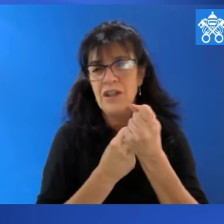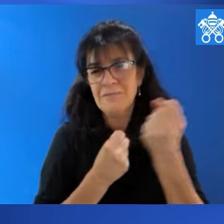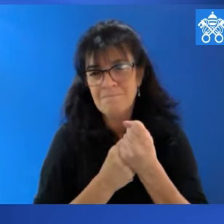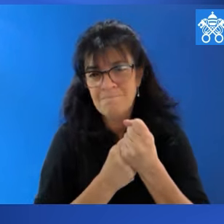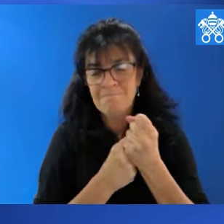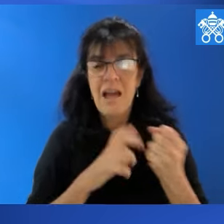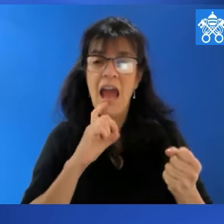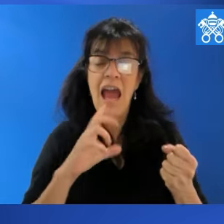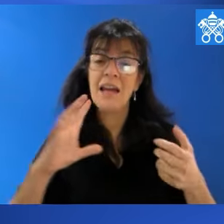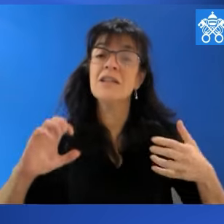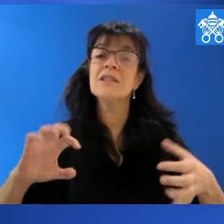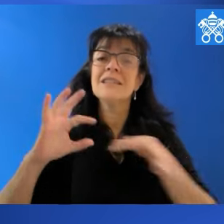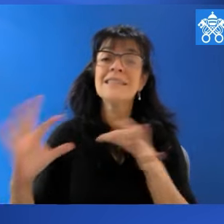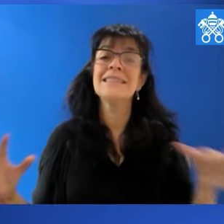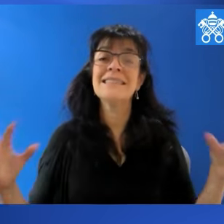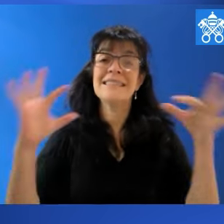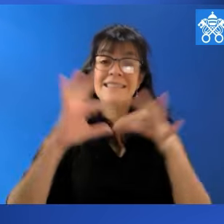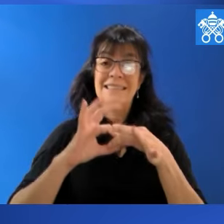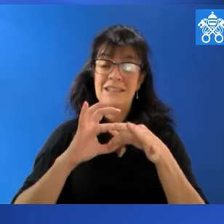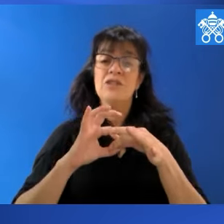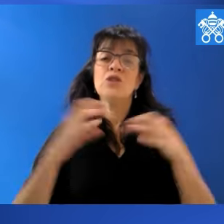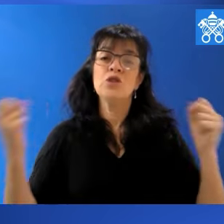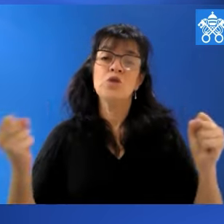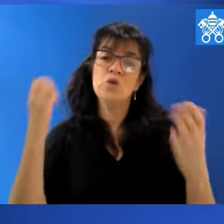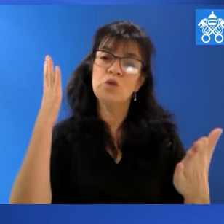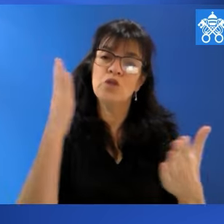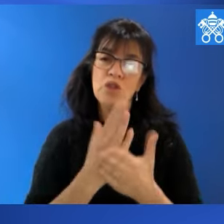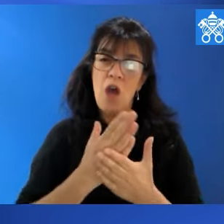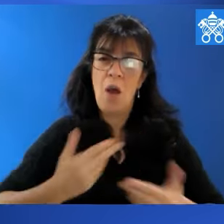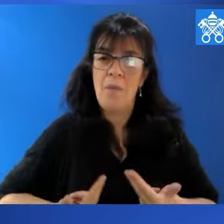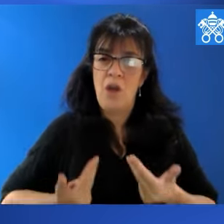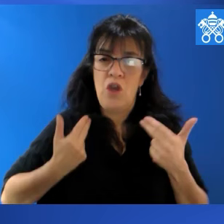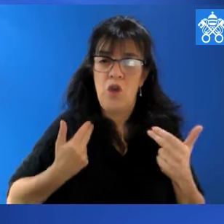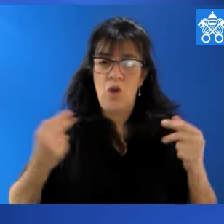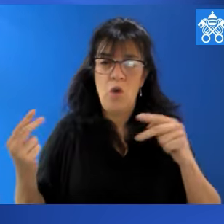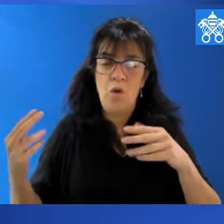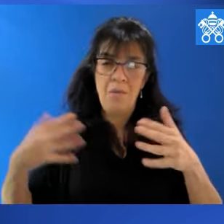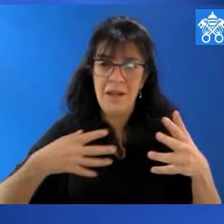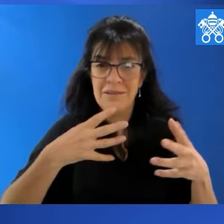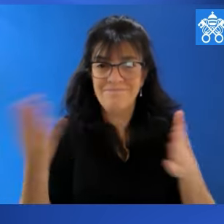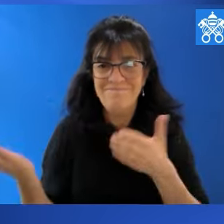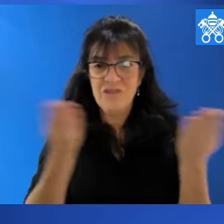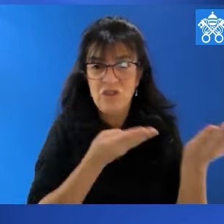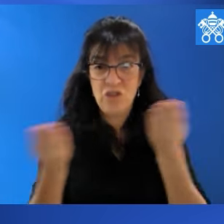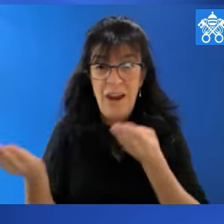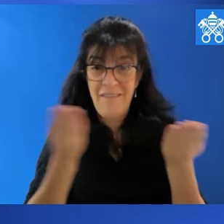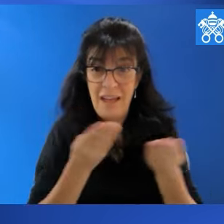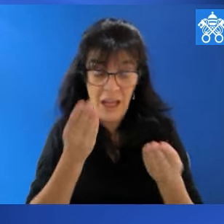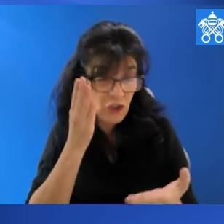and by joining forces to combat human trafficking, to stop the criminal